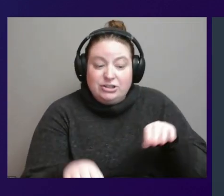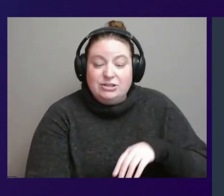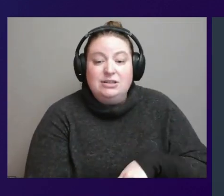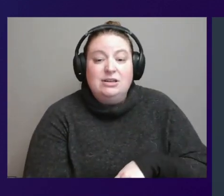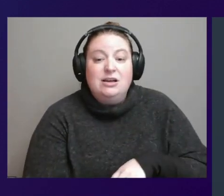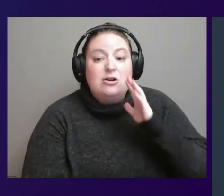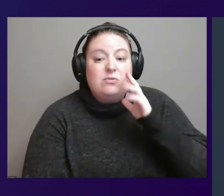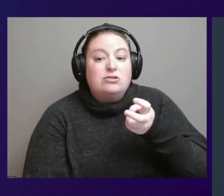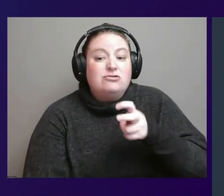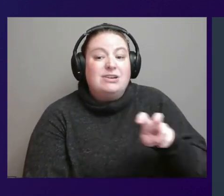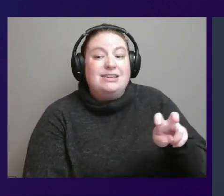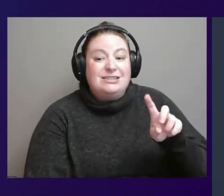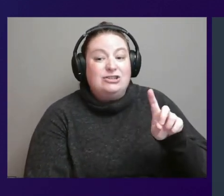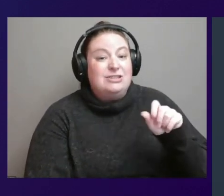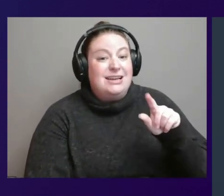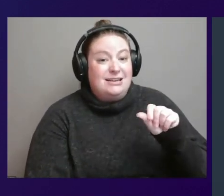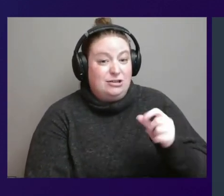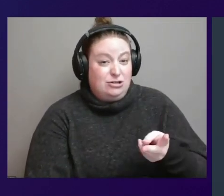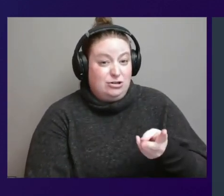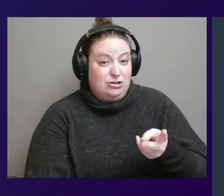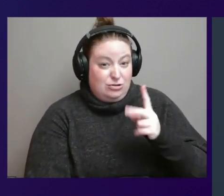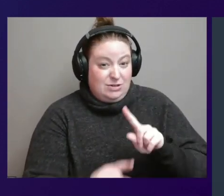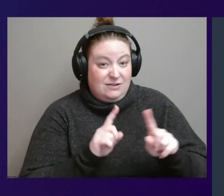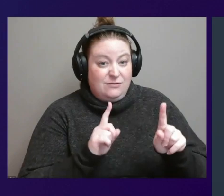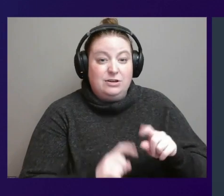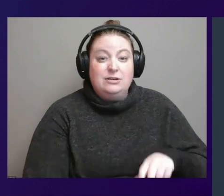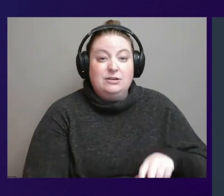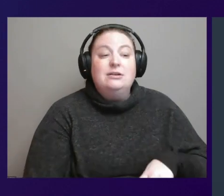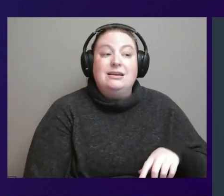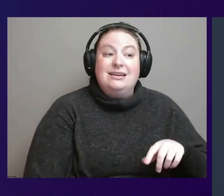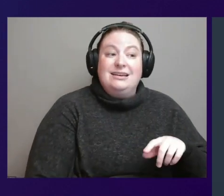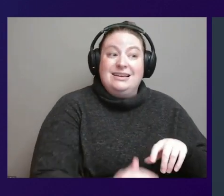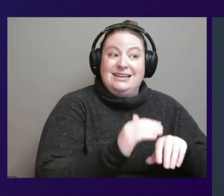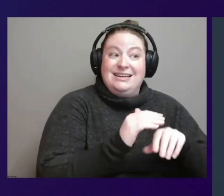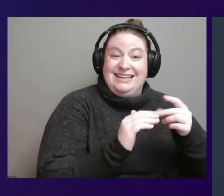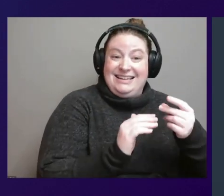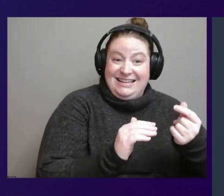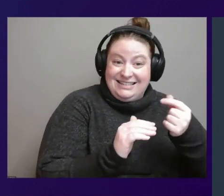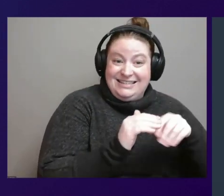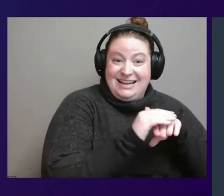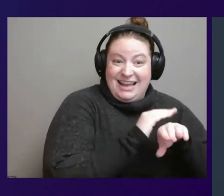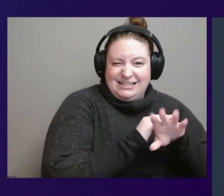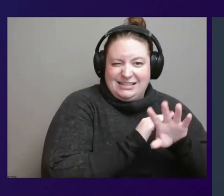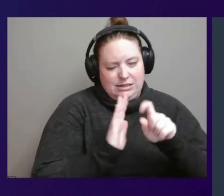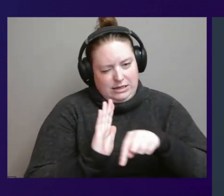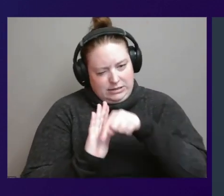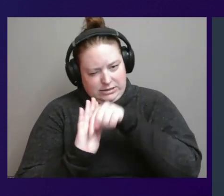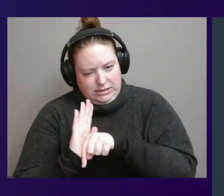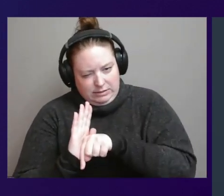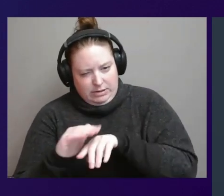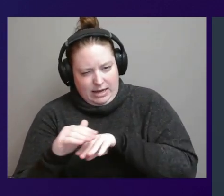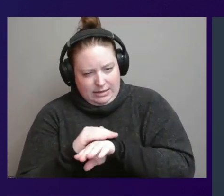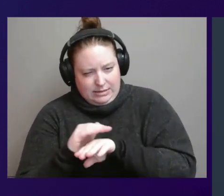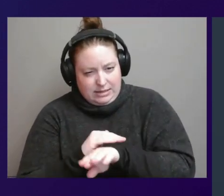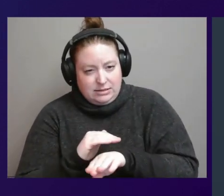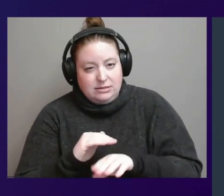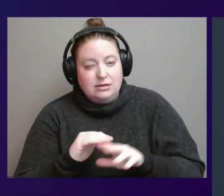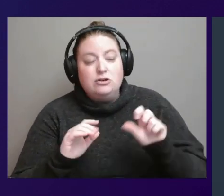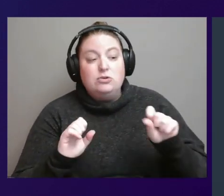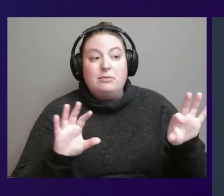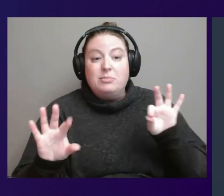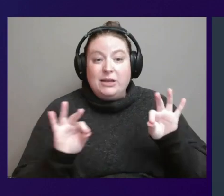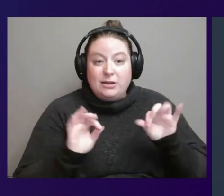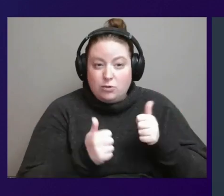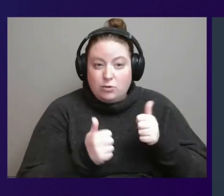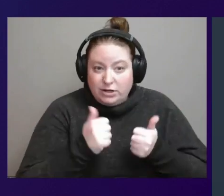different archive tiers, Archive Instant Access and Deep Archive Access. You opt into these tiers, but they help you minimize your costs